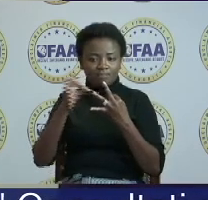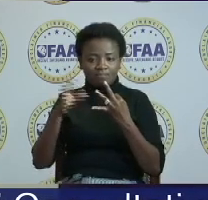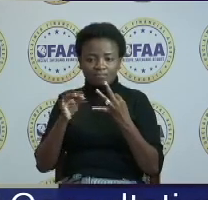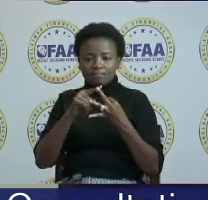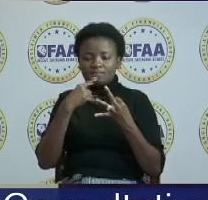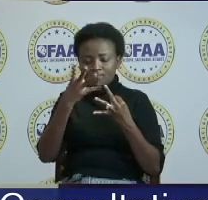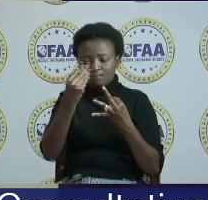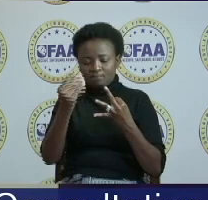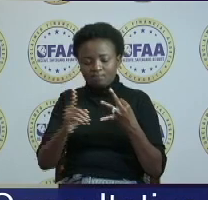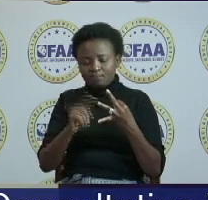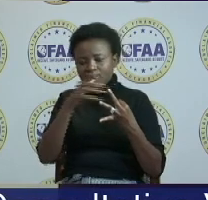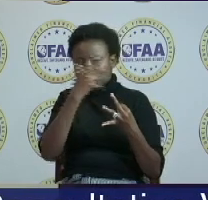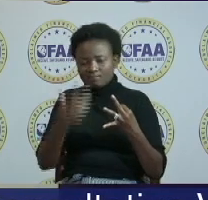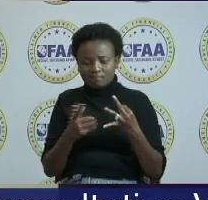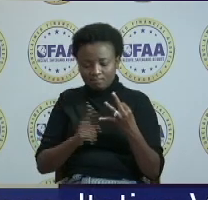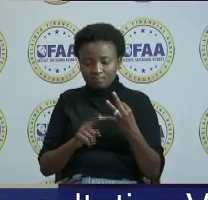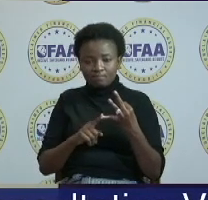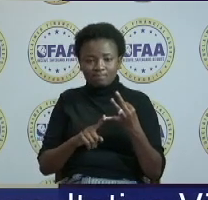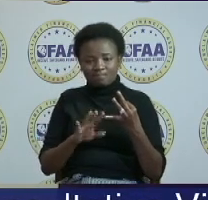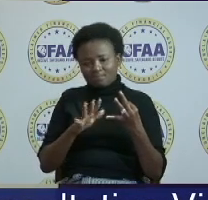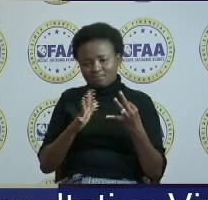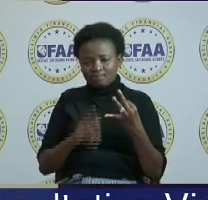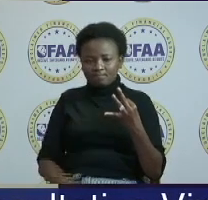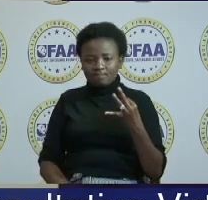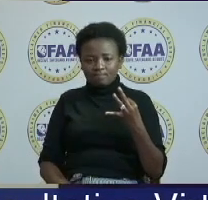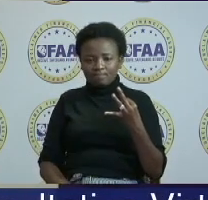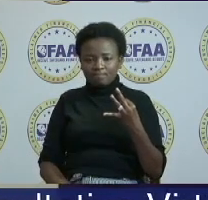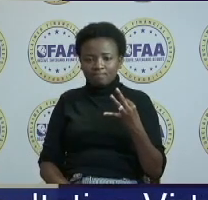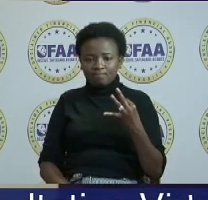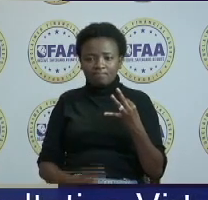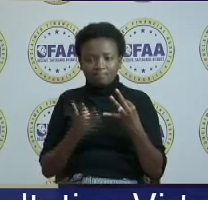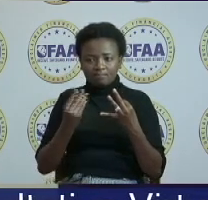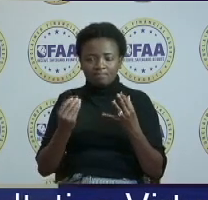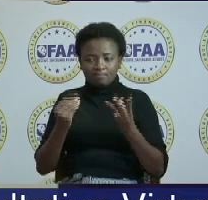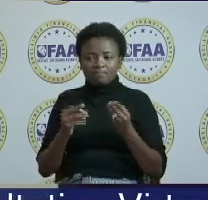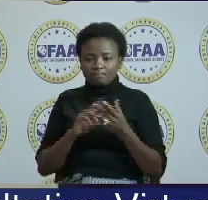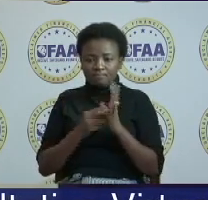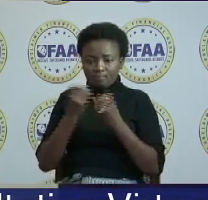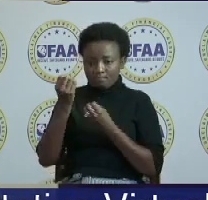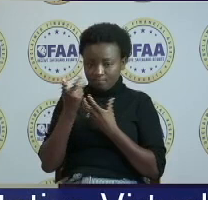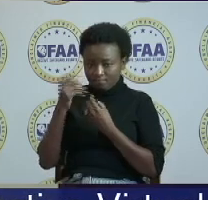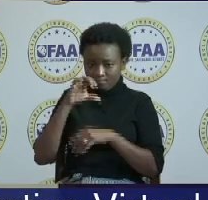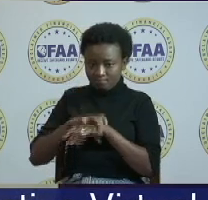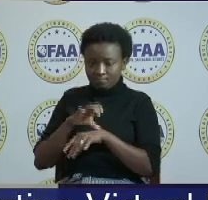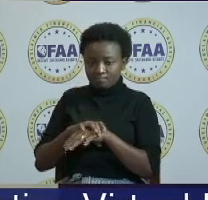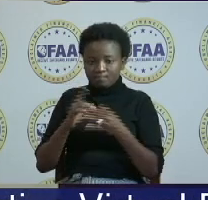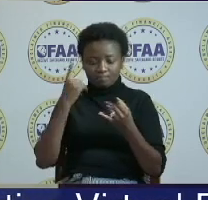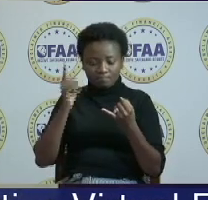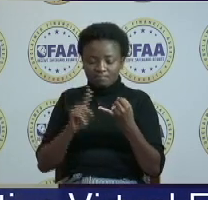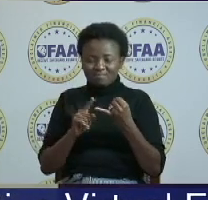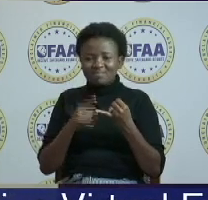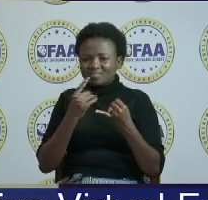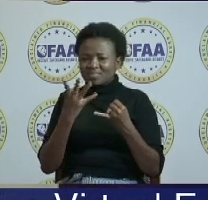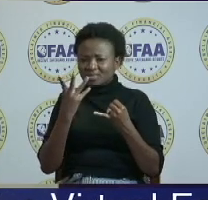easy, the second one was difficult, and the third one was relatively easy. So the updates have just come through. For relatively